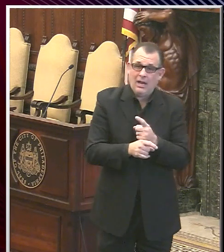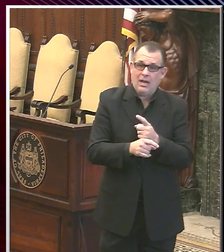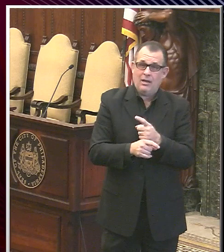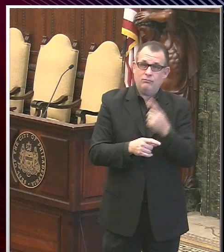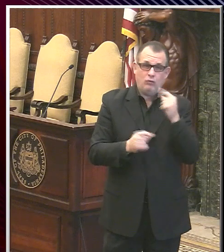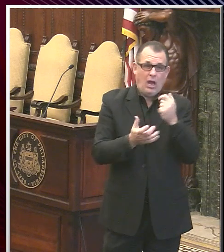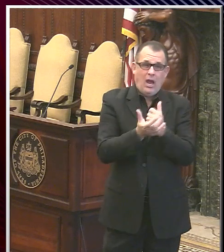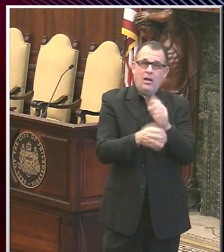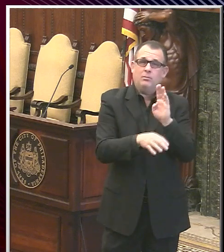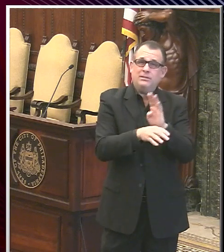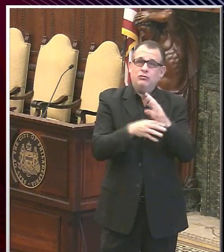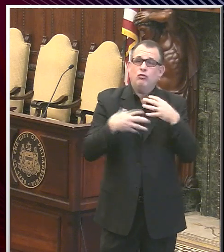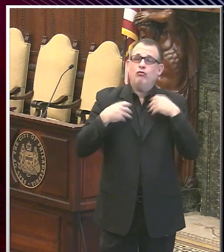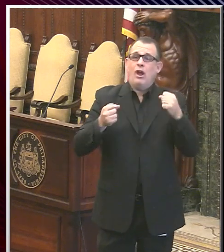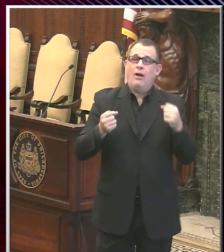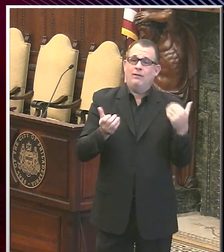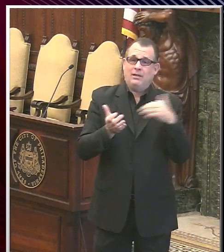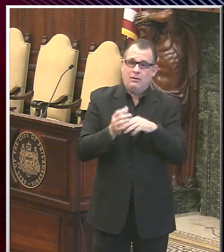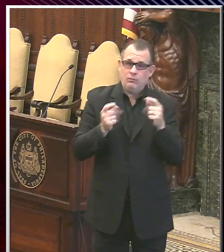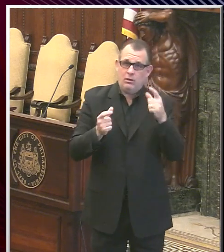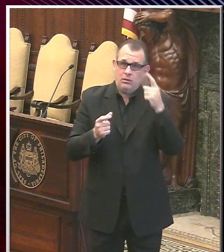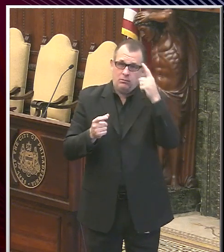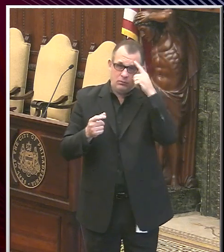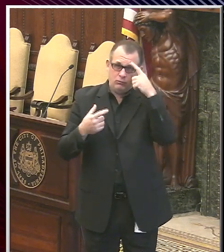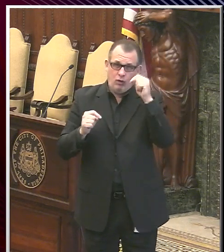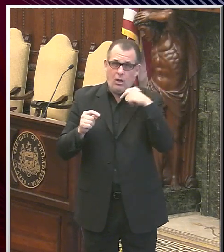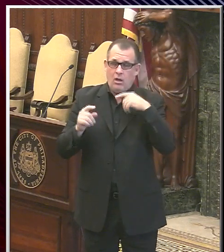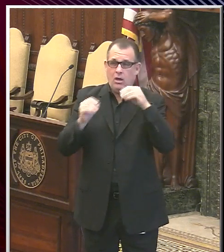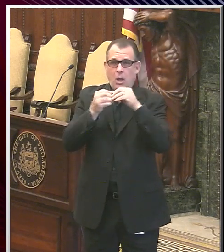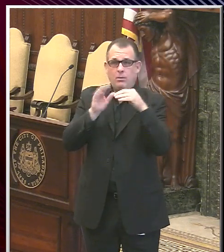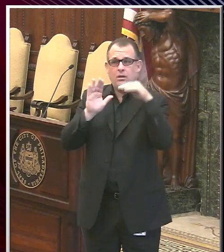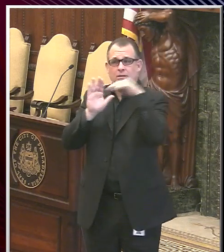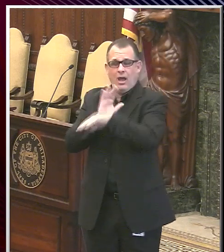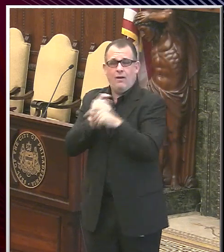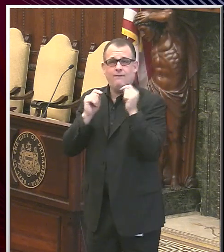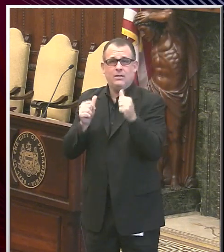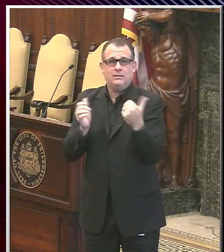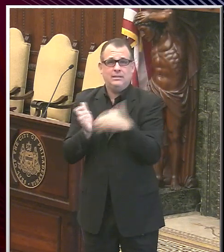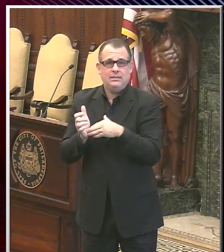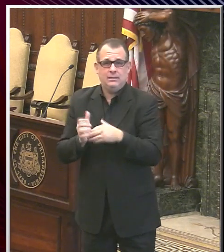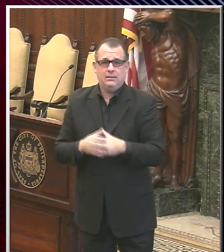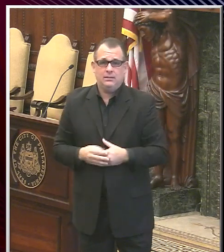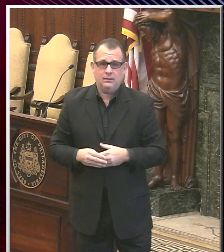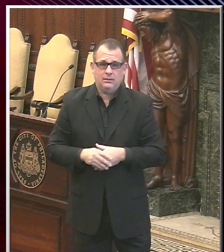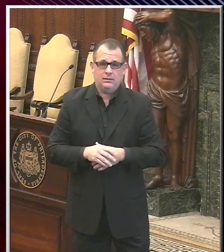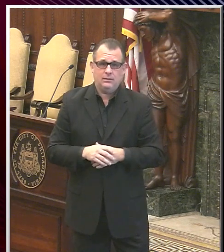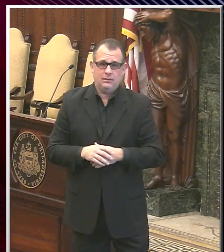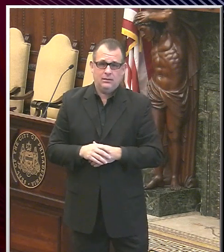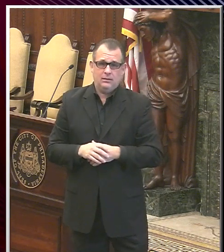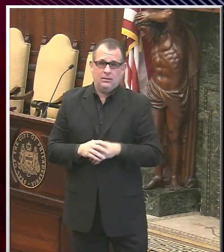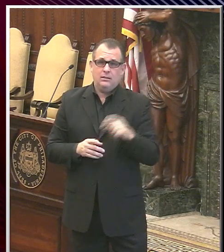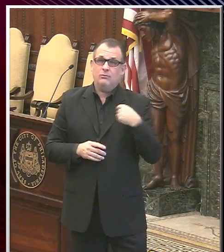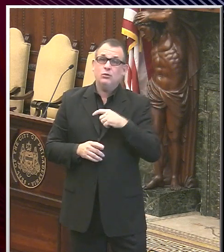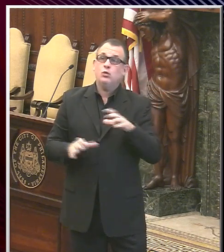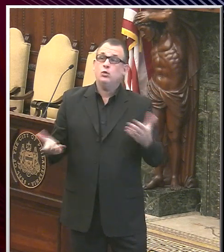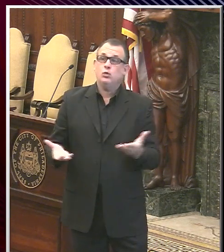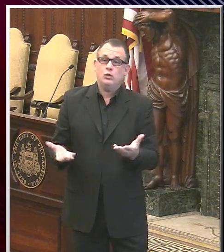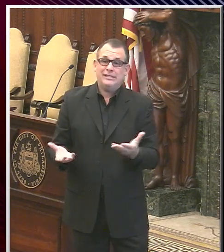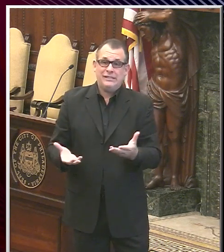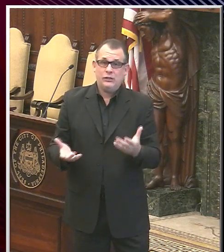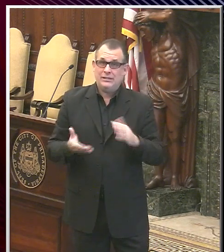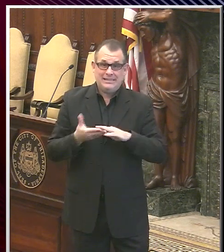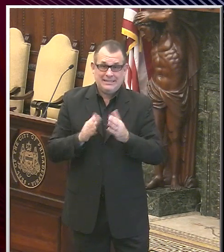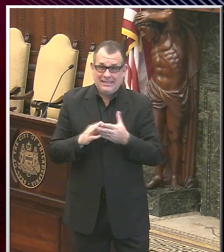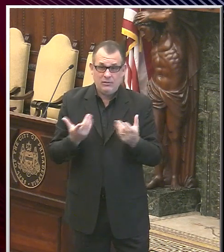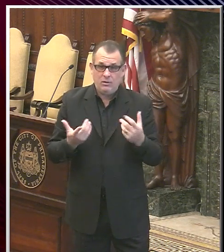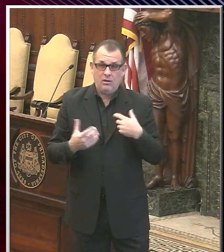the epidemic wave will subside sooner. Now, these restrictions are what we in the city can do, but our success depends more